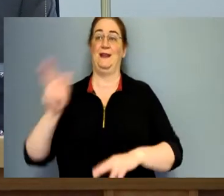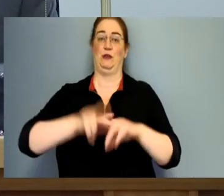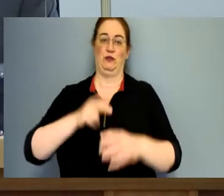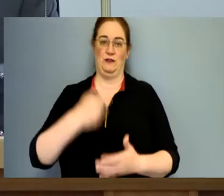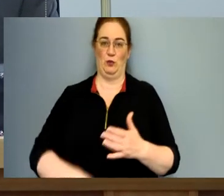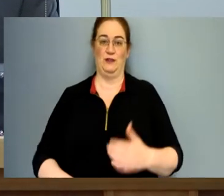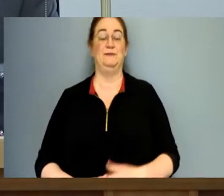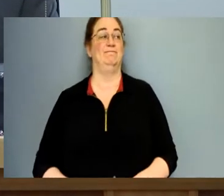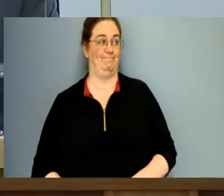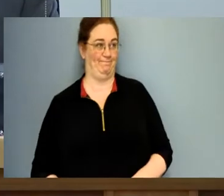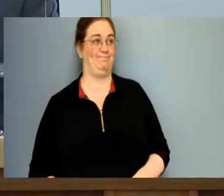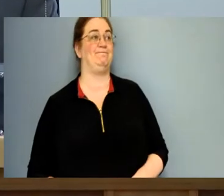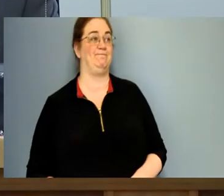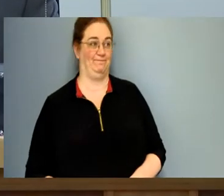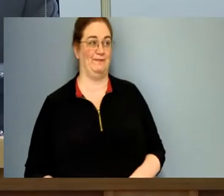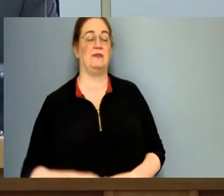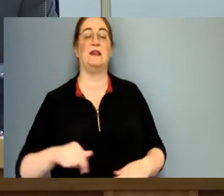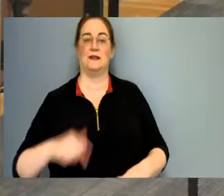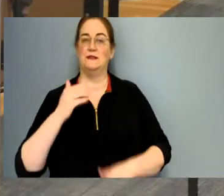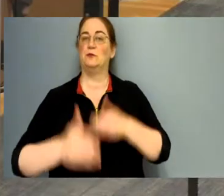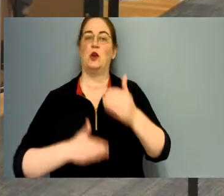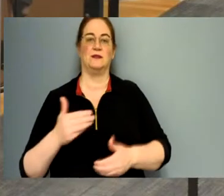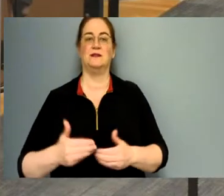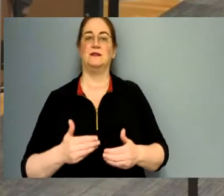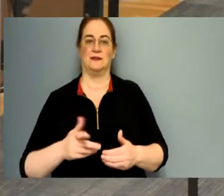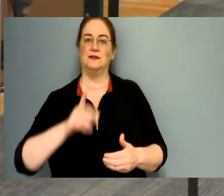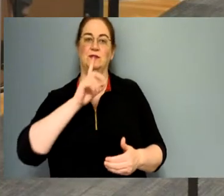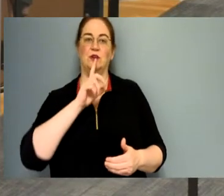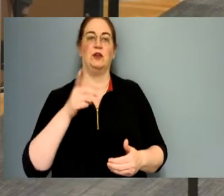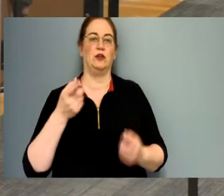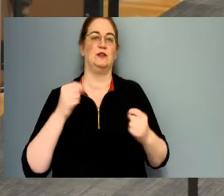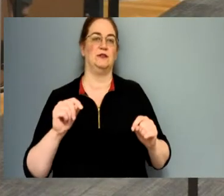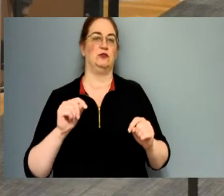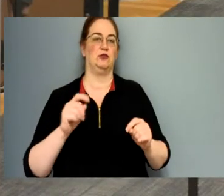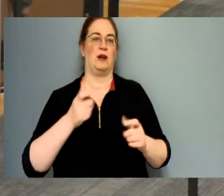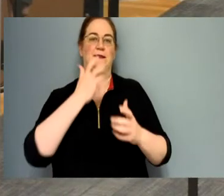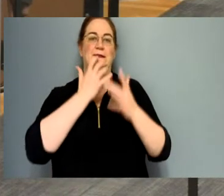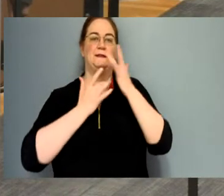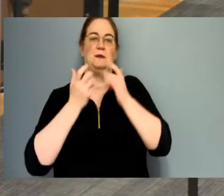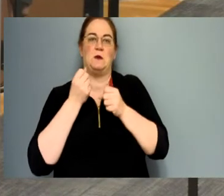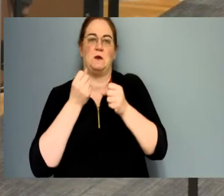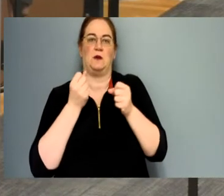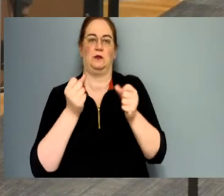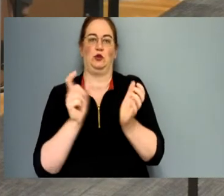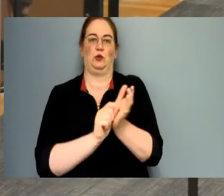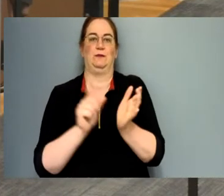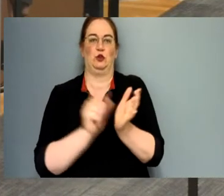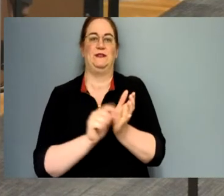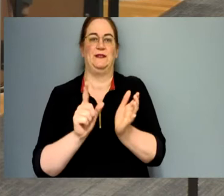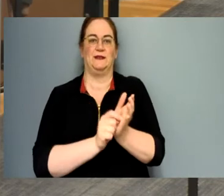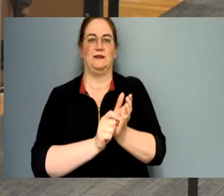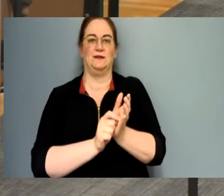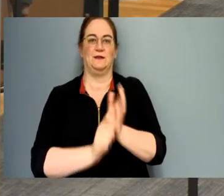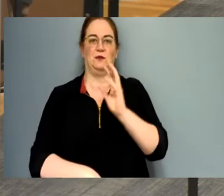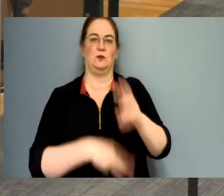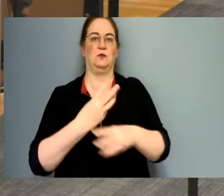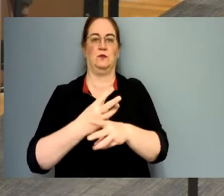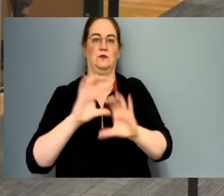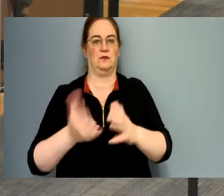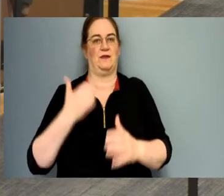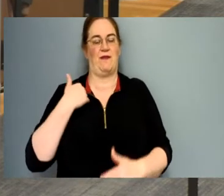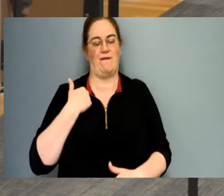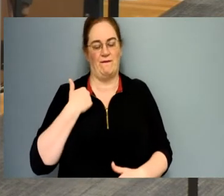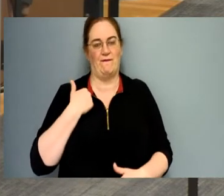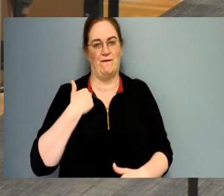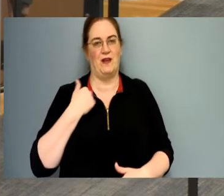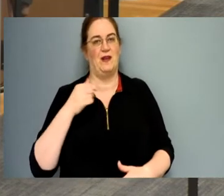price. So I think this process is really trying. They're still trying to hang on to the printed word that they have,